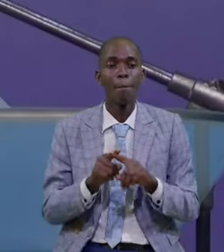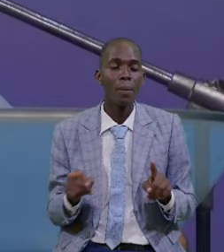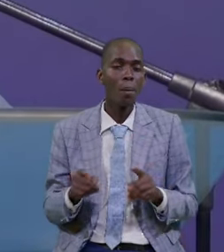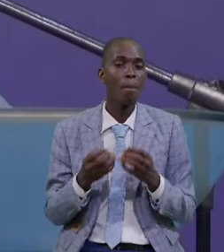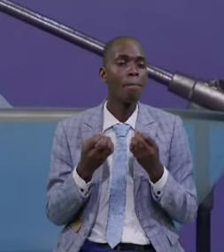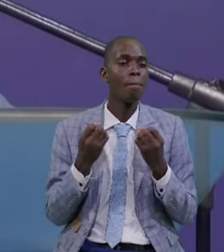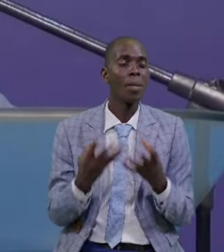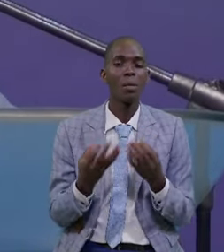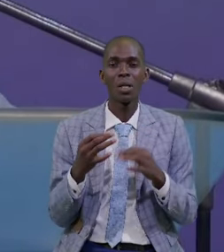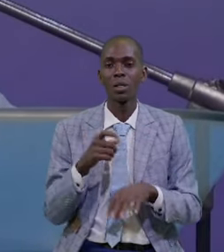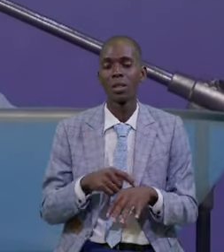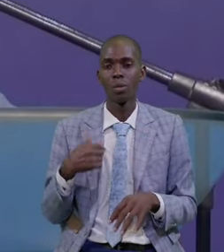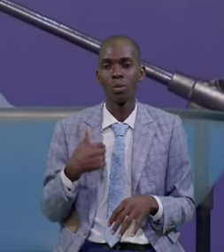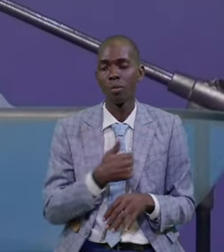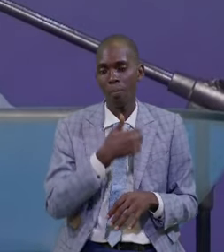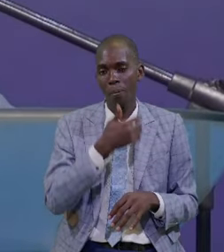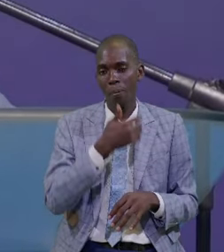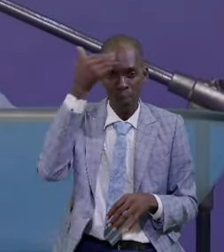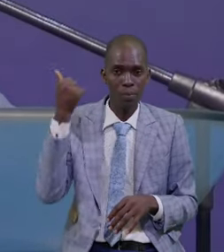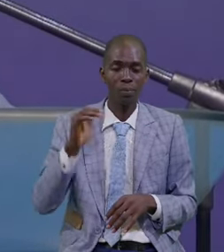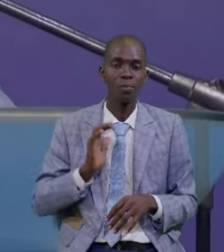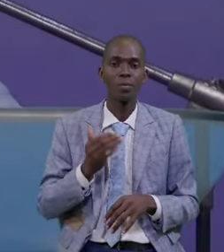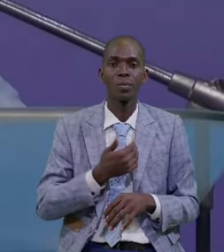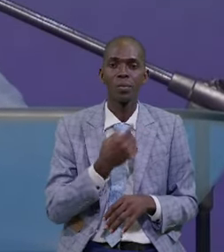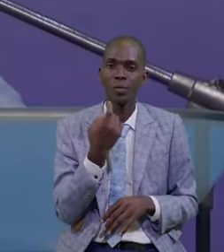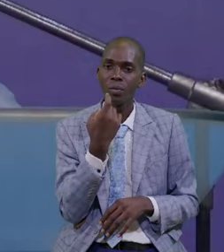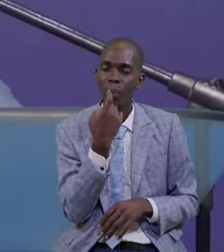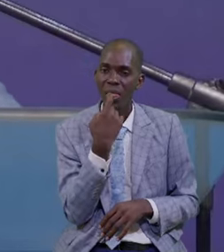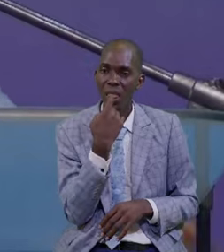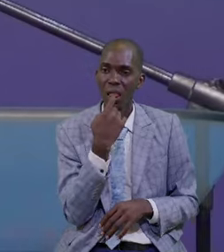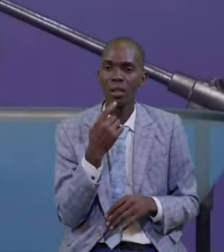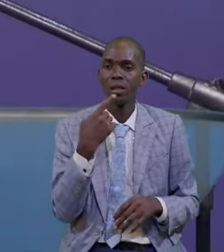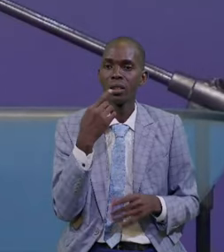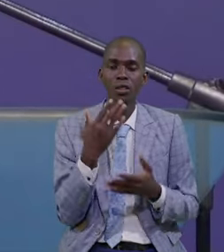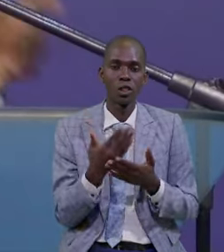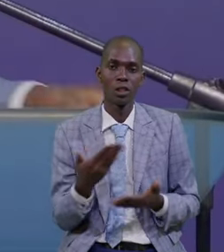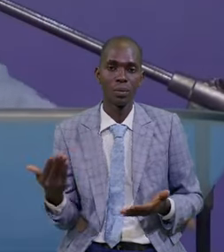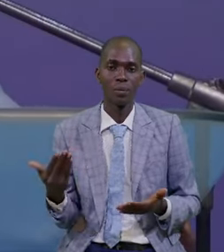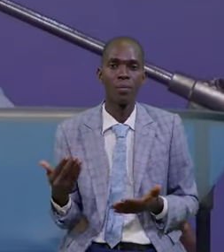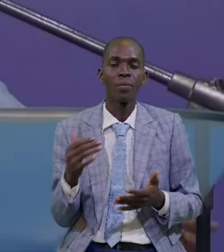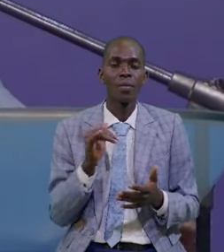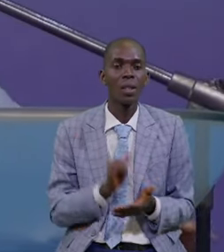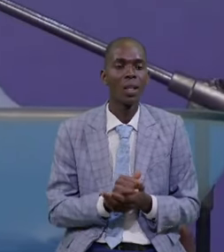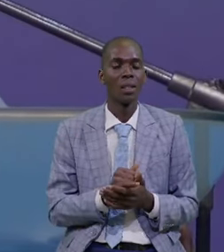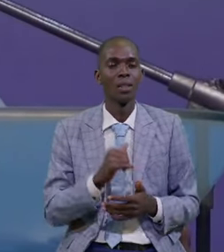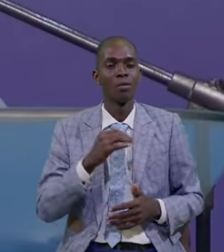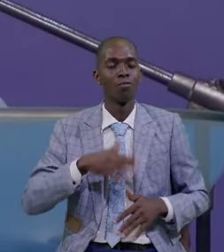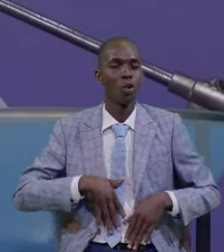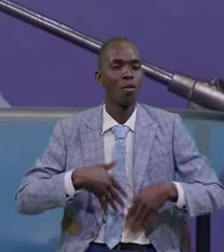we forget. Our tongue will say something that confesses